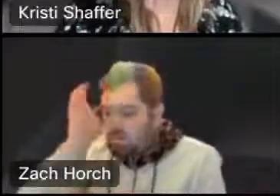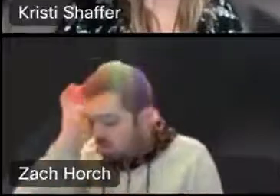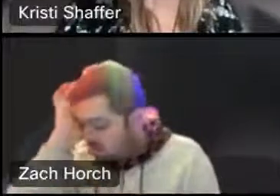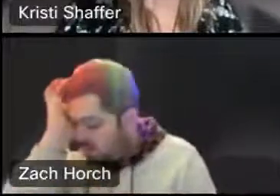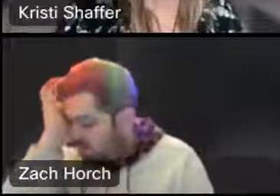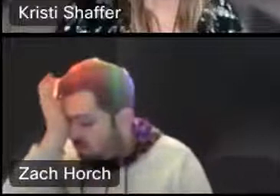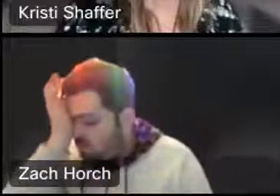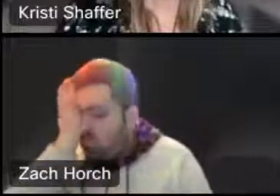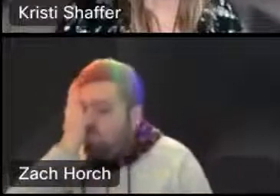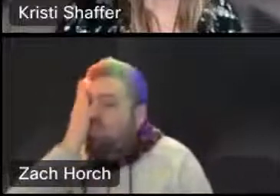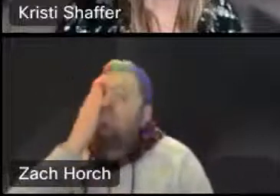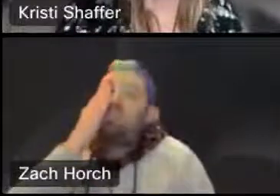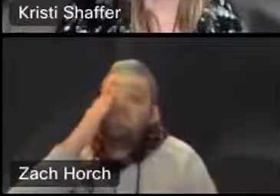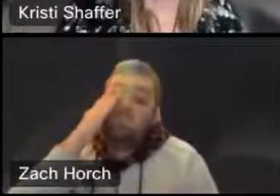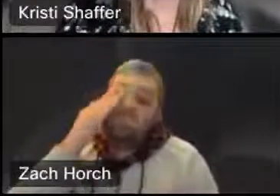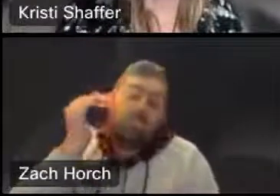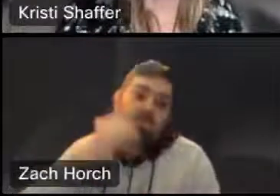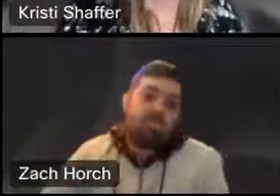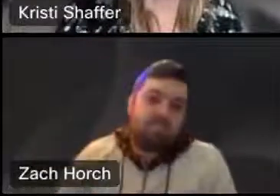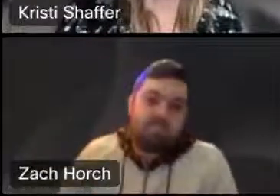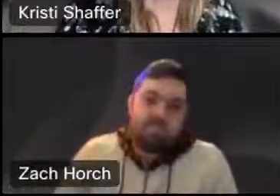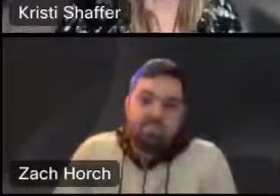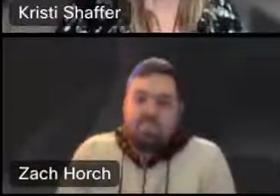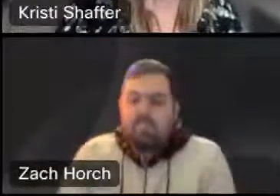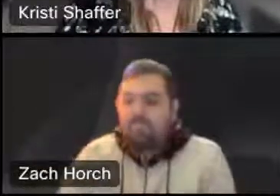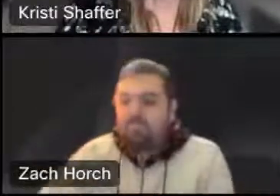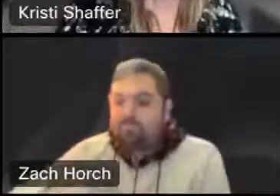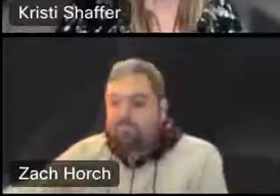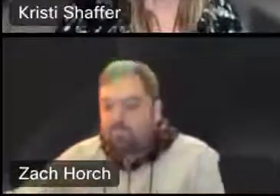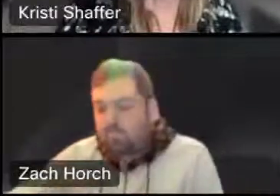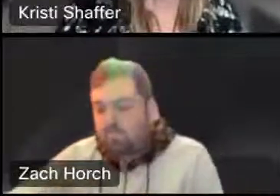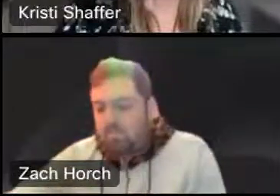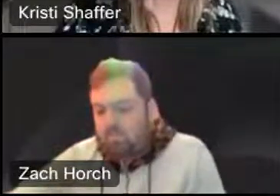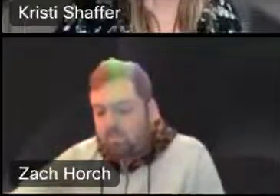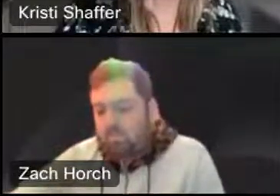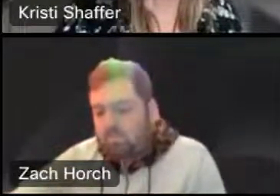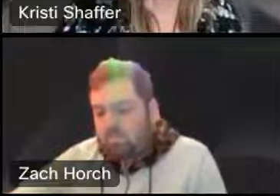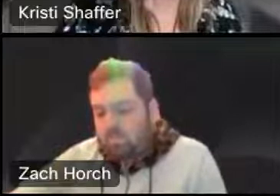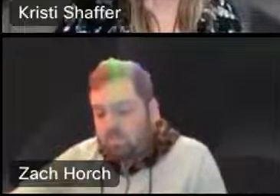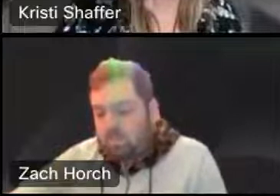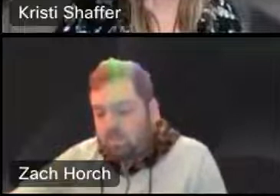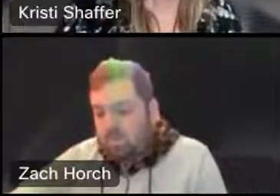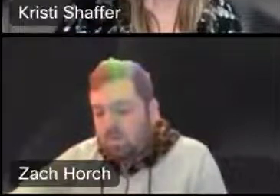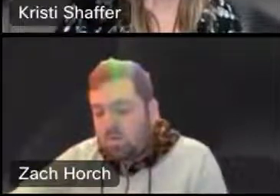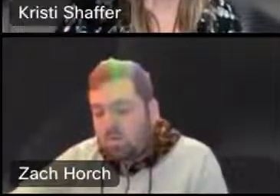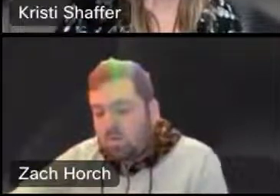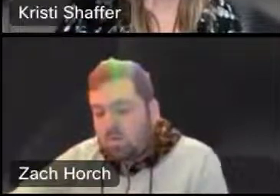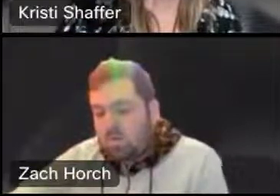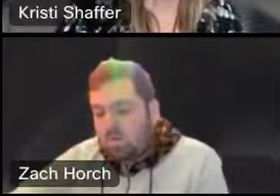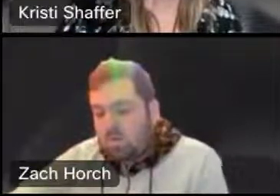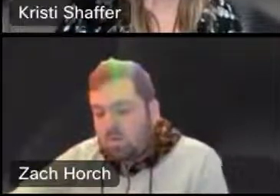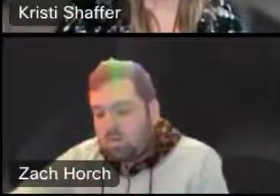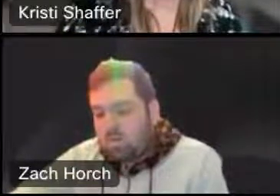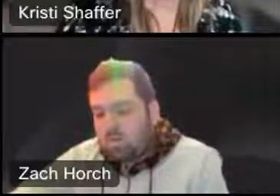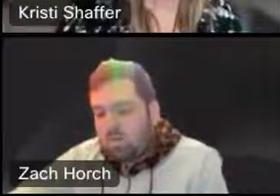Across the board, I can't imagine people that are, in residential, adult services, and children's services too, for a